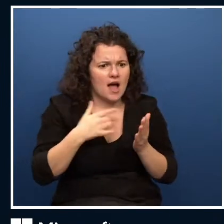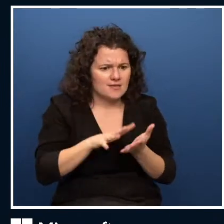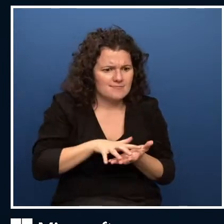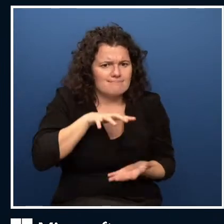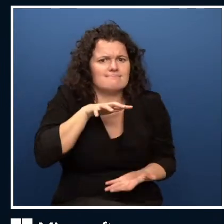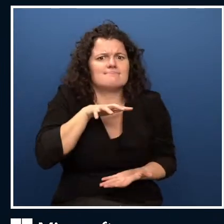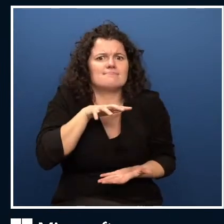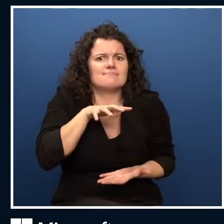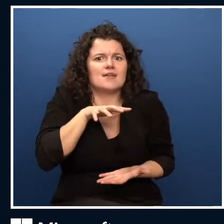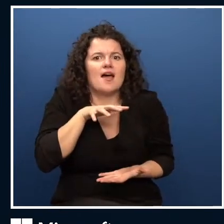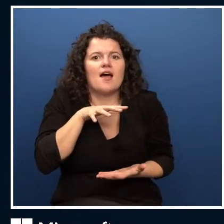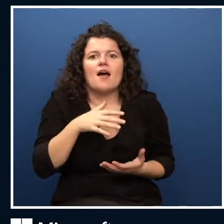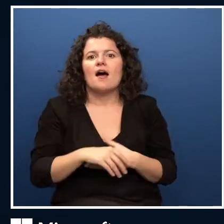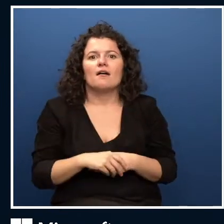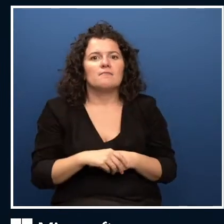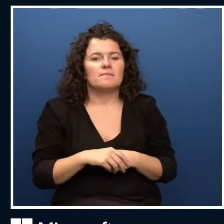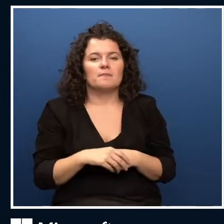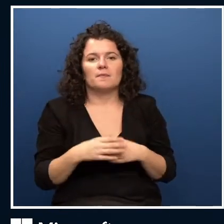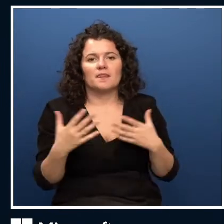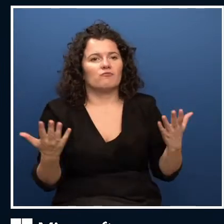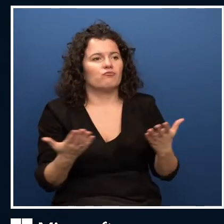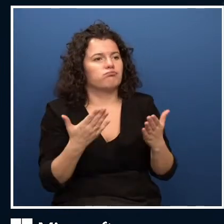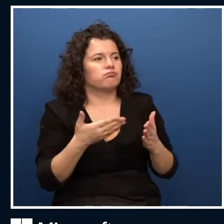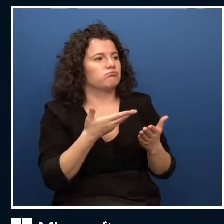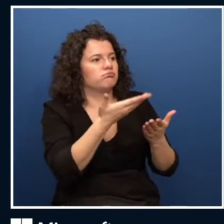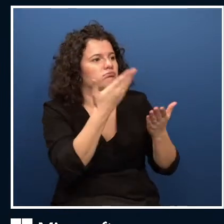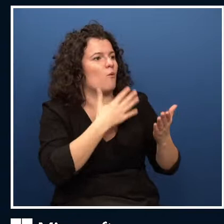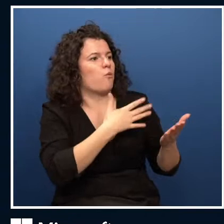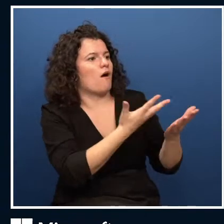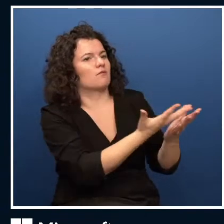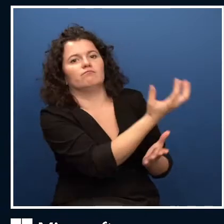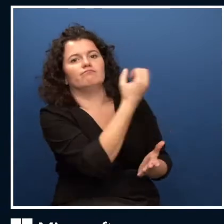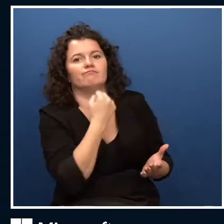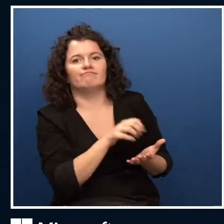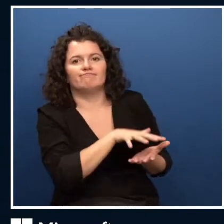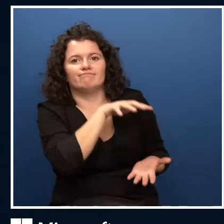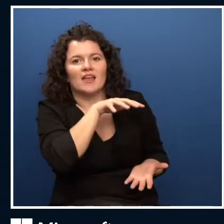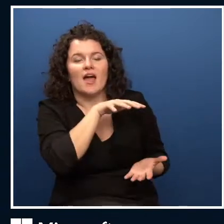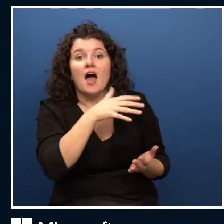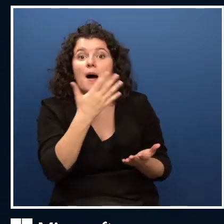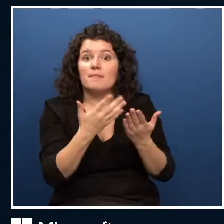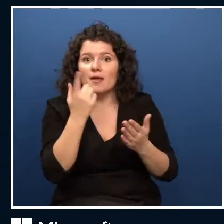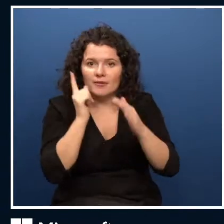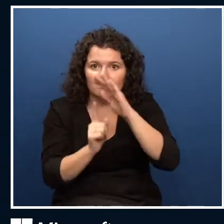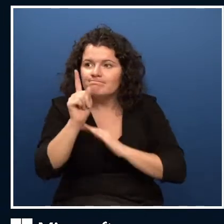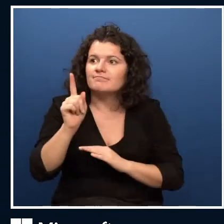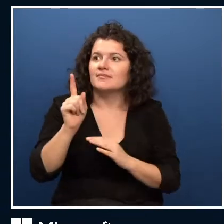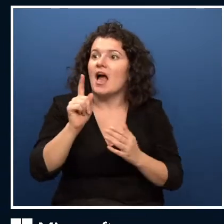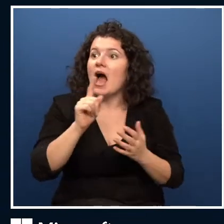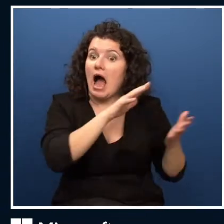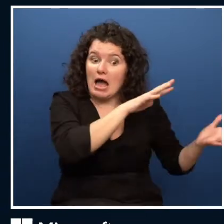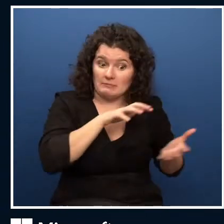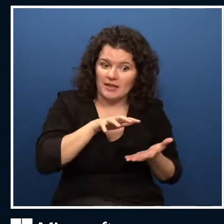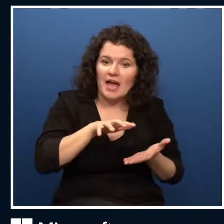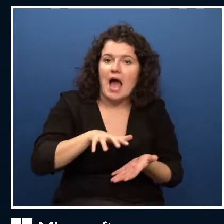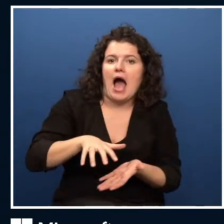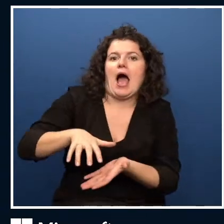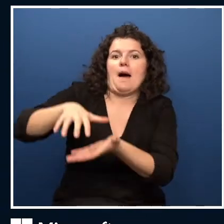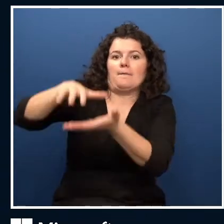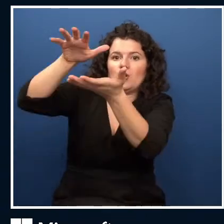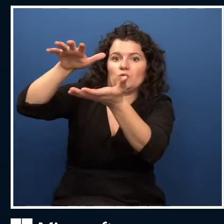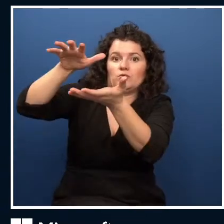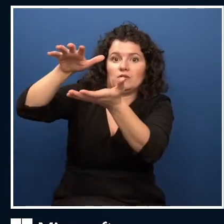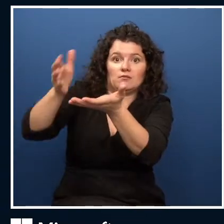certain section of the country, like certain cities or stuff like that. So maybe you can make your own data set and upload that, and you never know that the data set